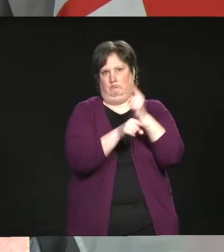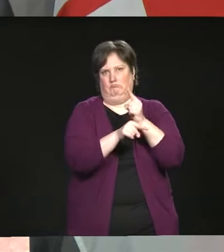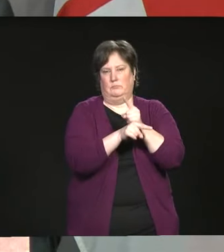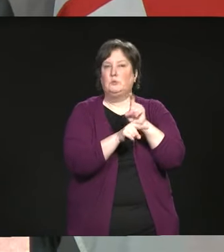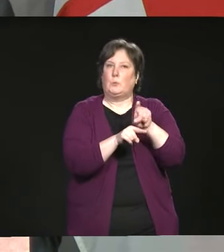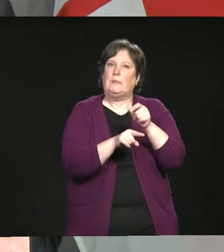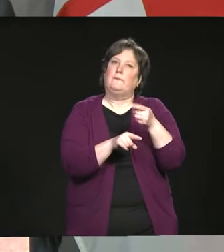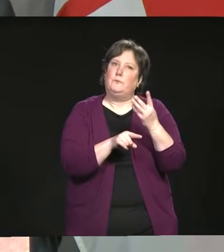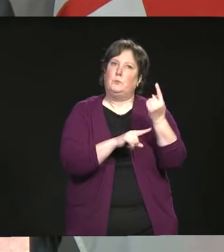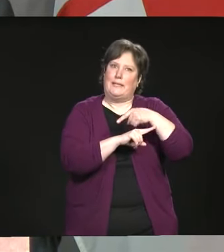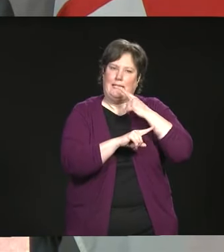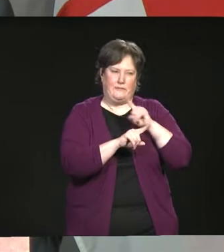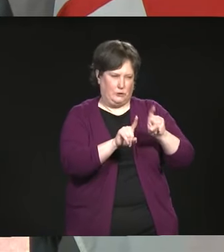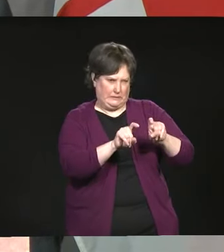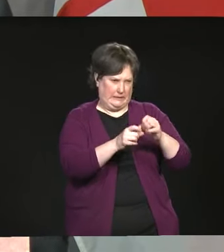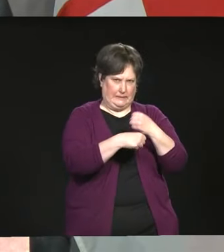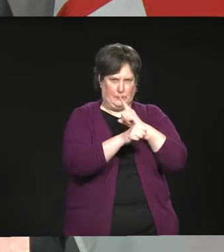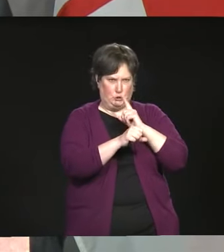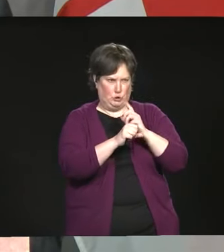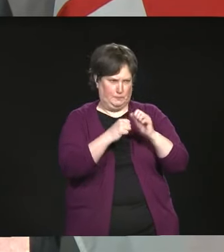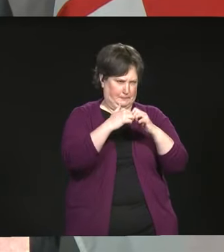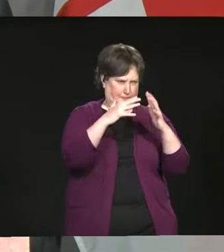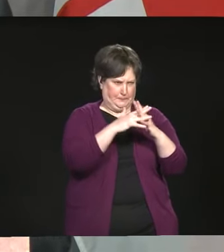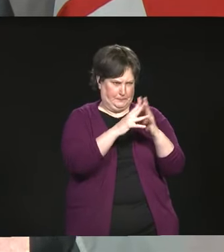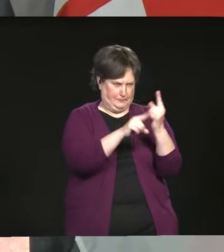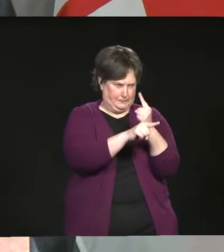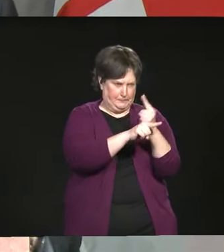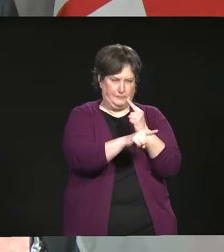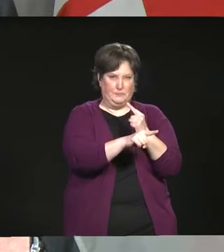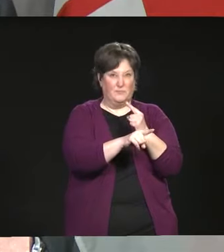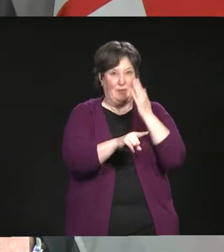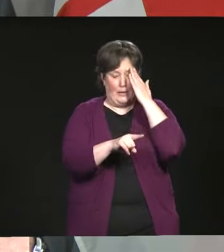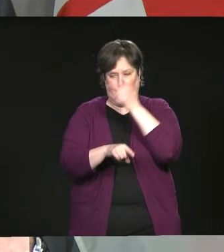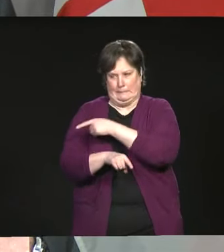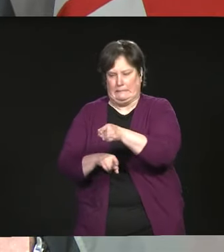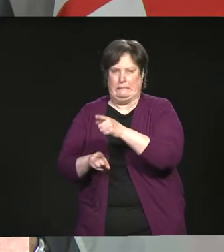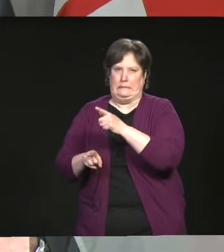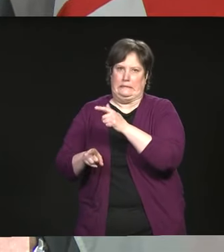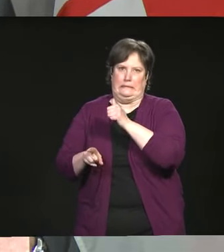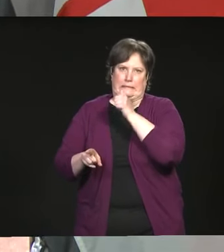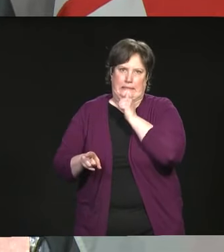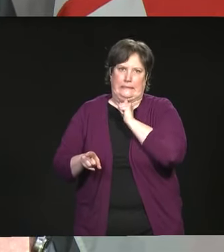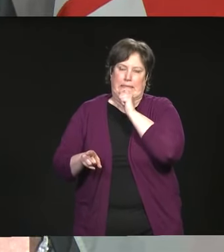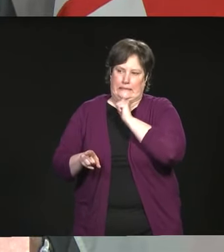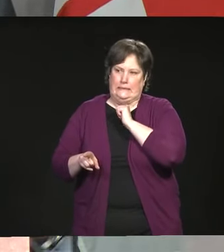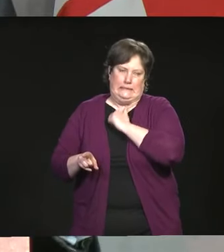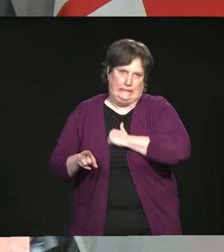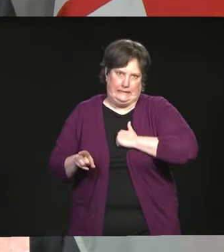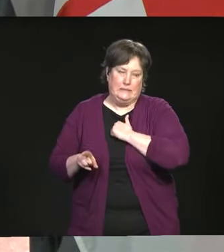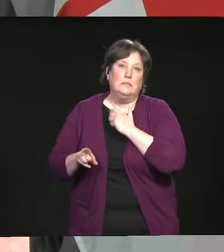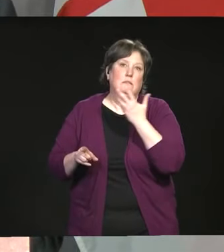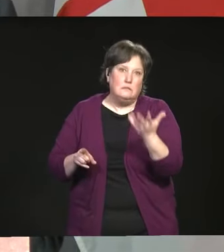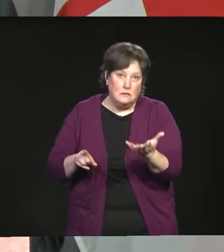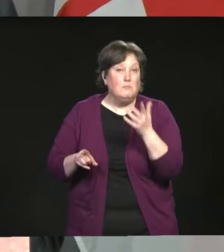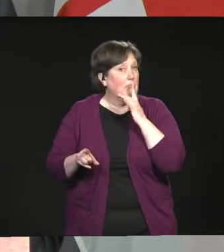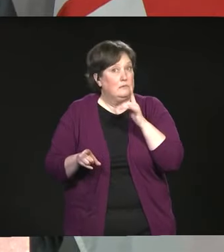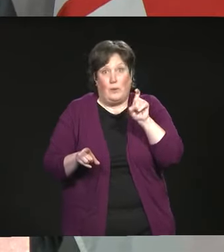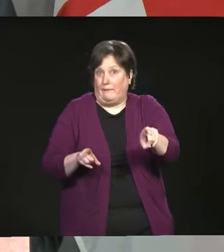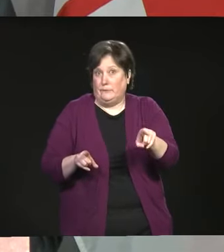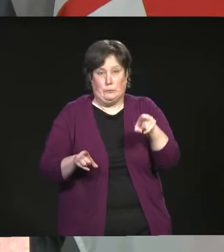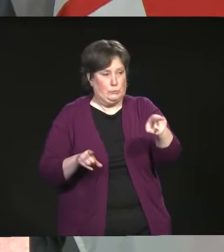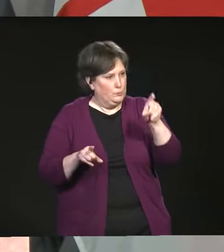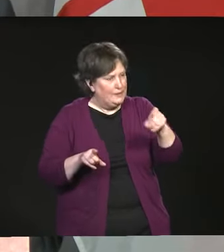Ça, hard c'est for people. absolument le cas. Mais nous devons And le that's faire absolutely true, et but nous we devons have to avoir do une this. approche We have qui to have fonctionne. an approach that works. Sinon, on va avoir une